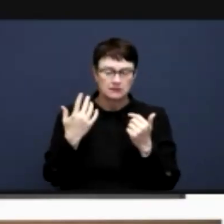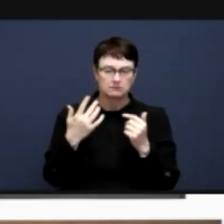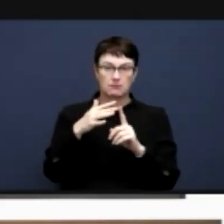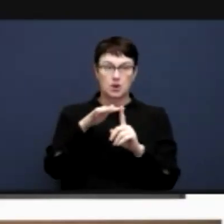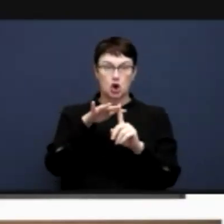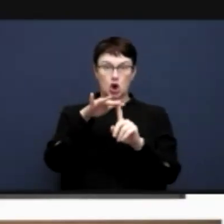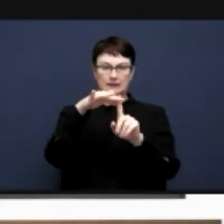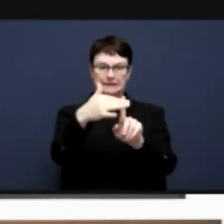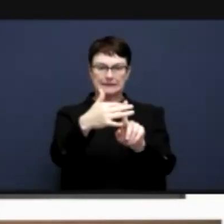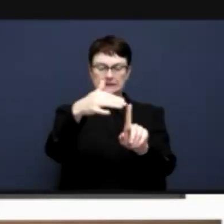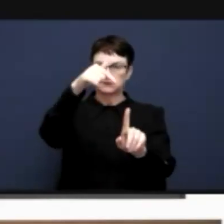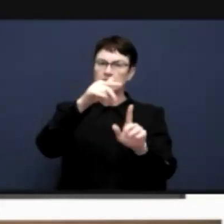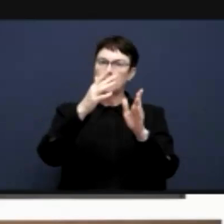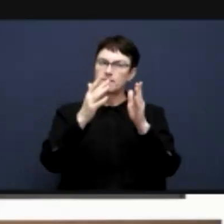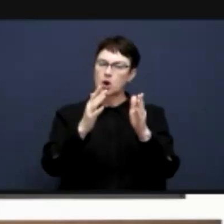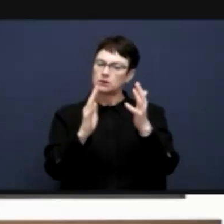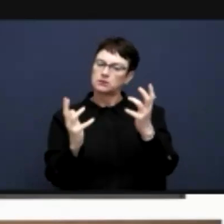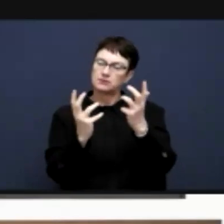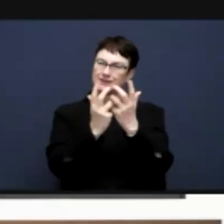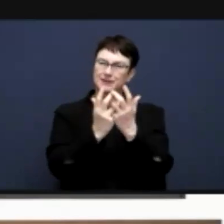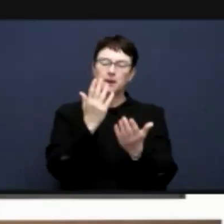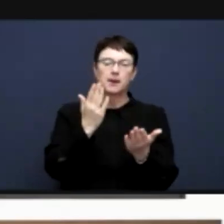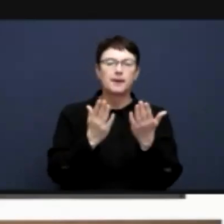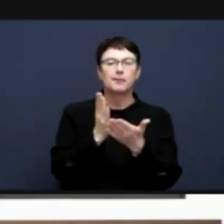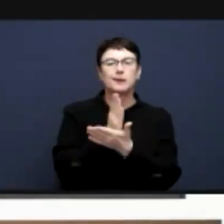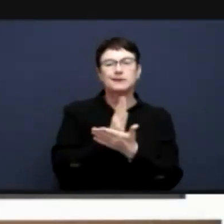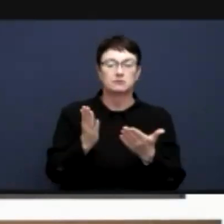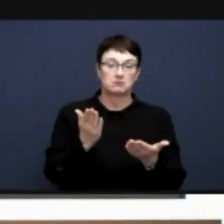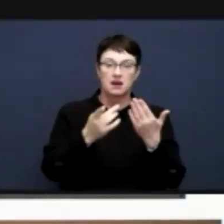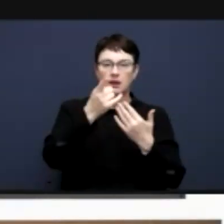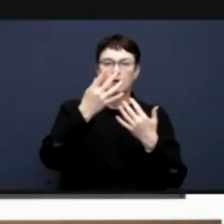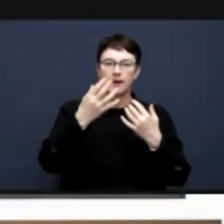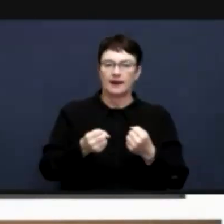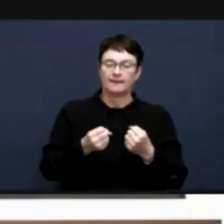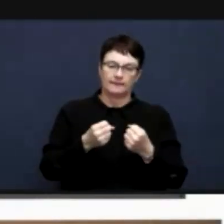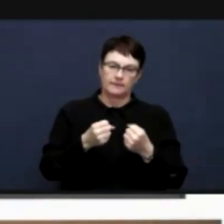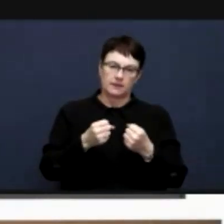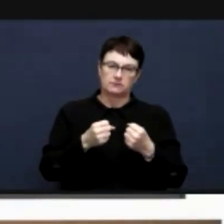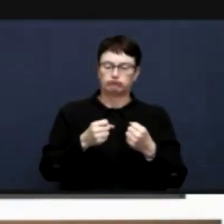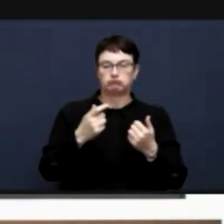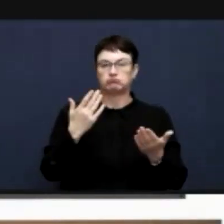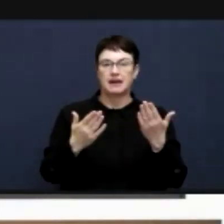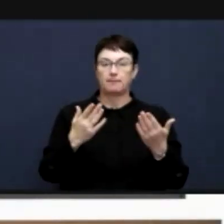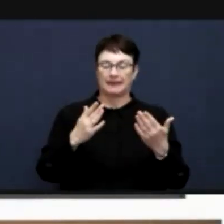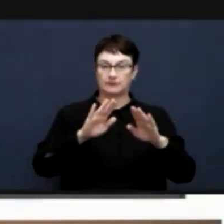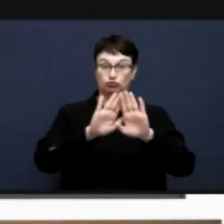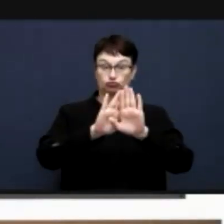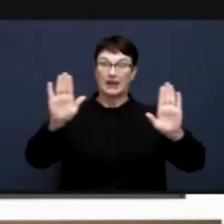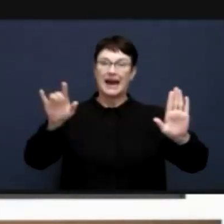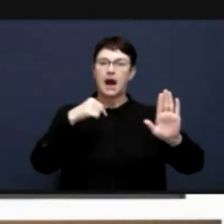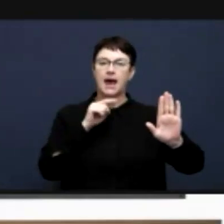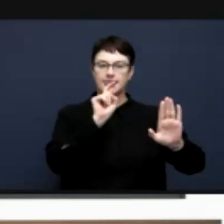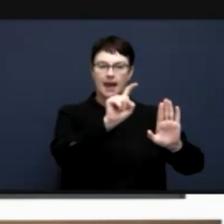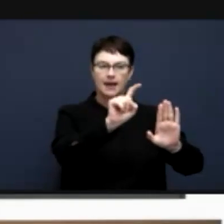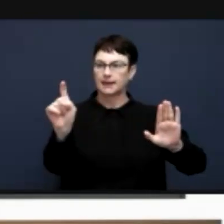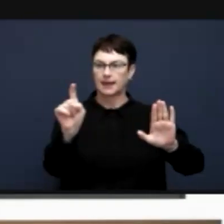be available for all modes. In some cases, say if you have a long press on a touch screen, you'd have to make sure that you also get